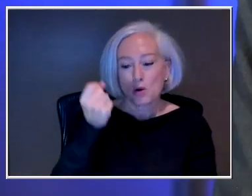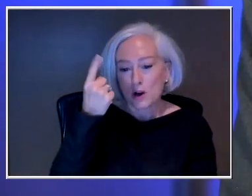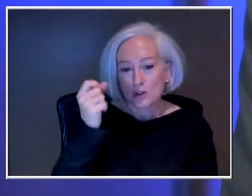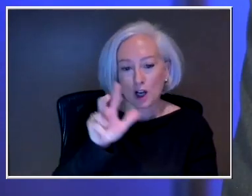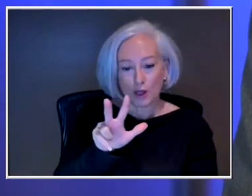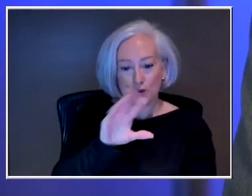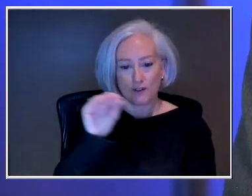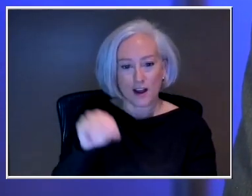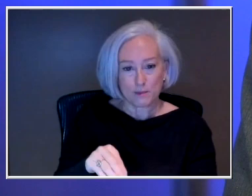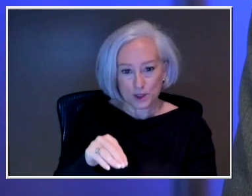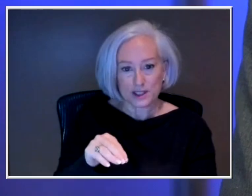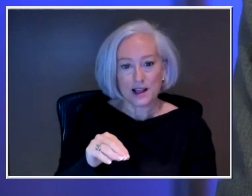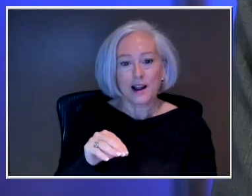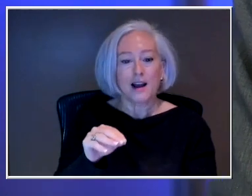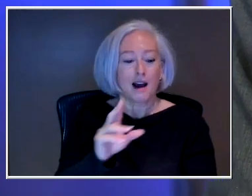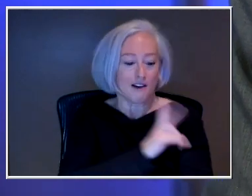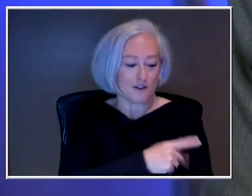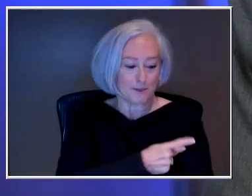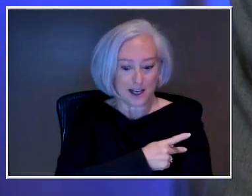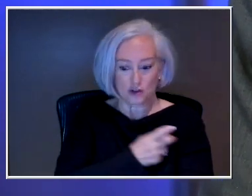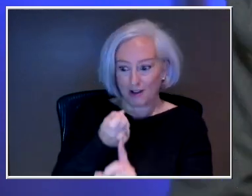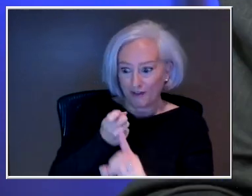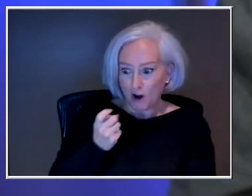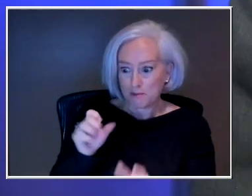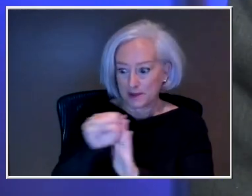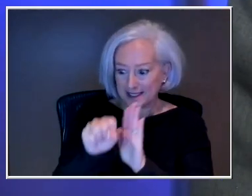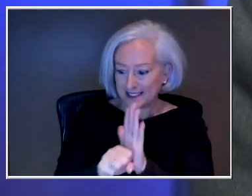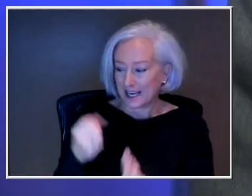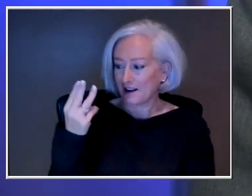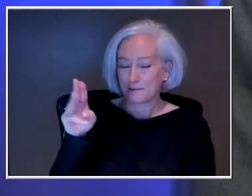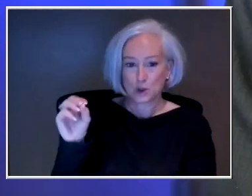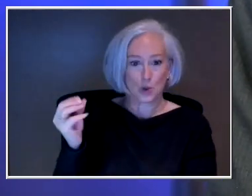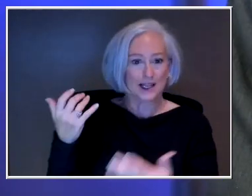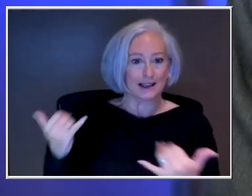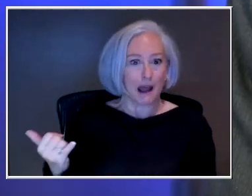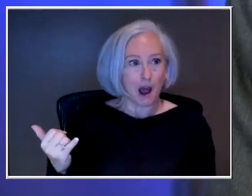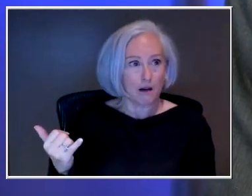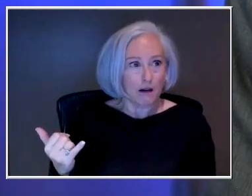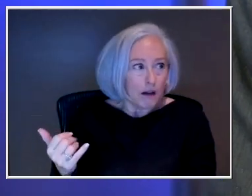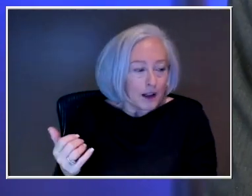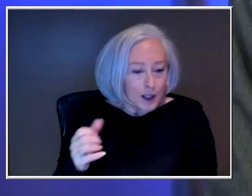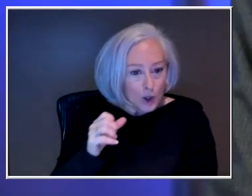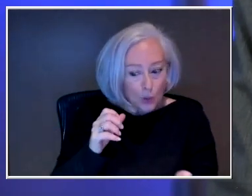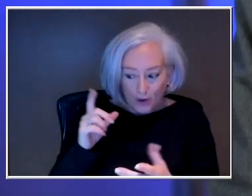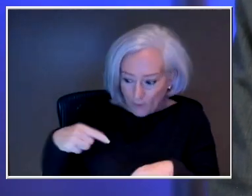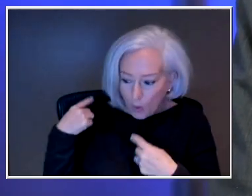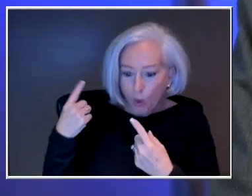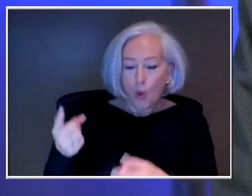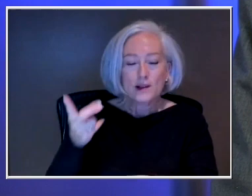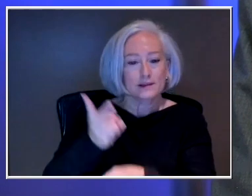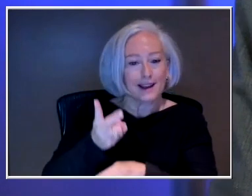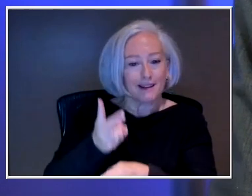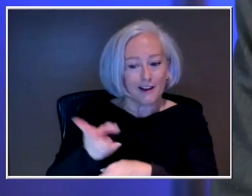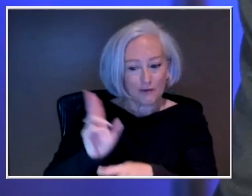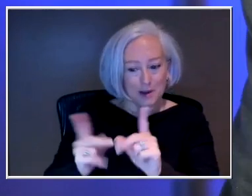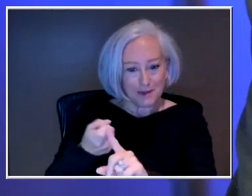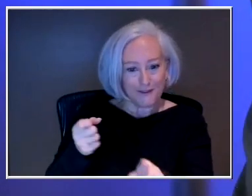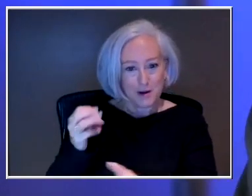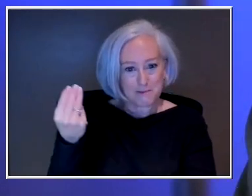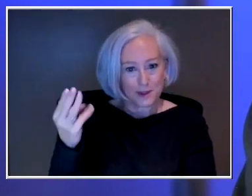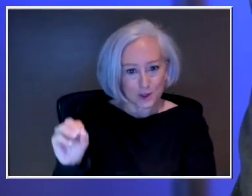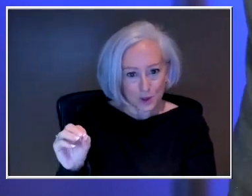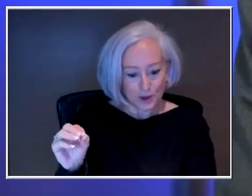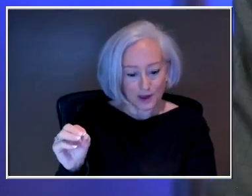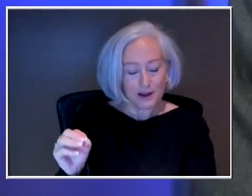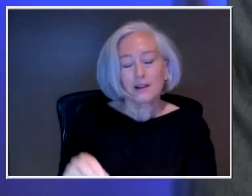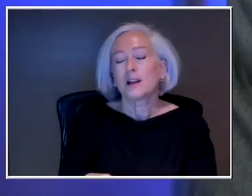population comes from Missouri today. So it's not like we haven't taken care of Missourians. We've always taken care of Missourians. And when you look at growth and you think